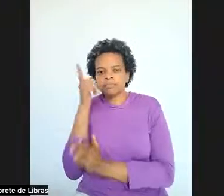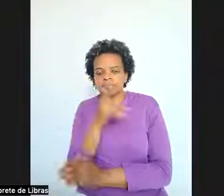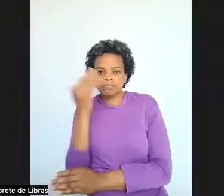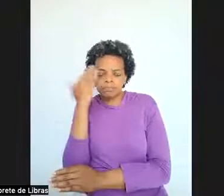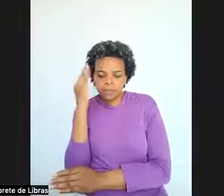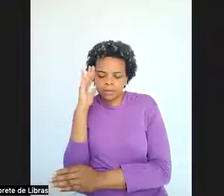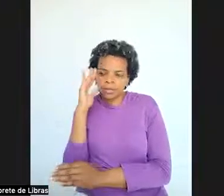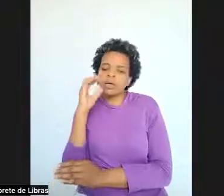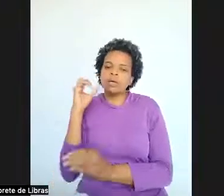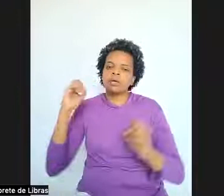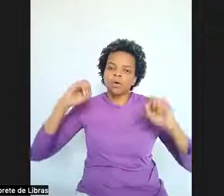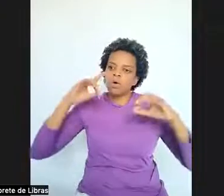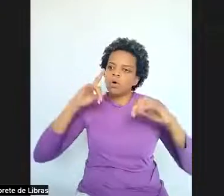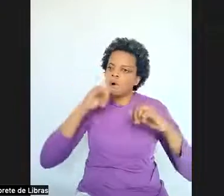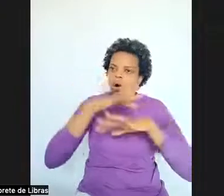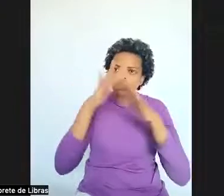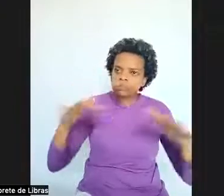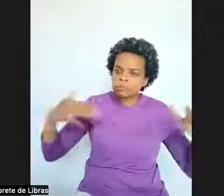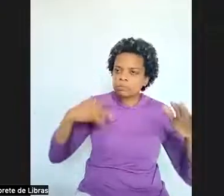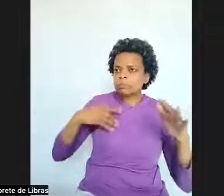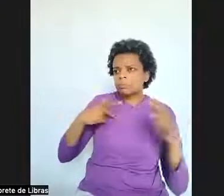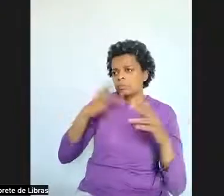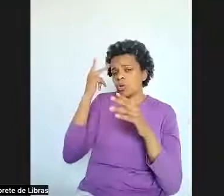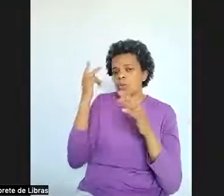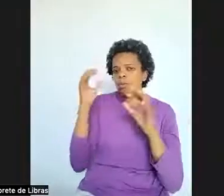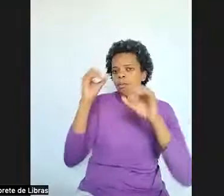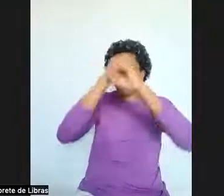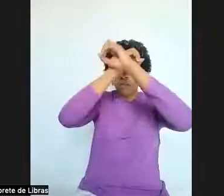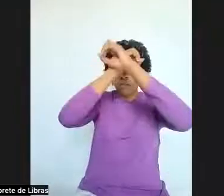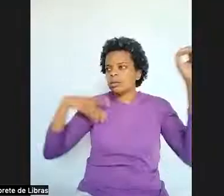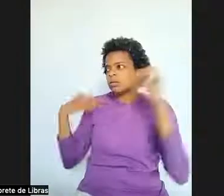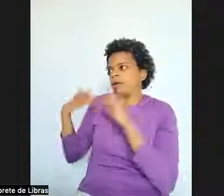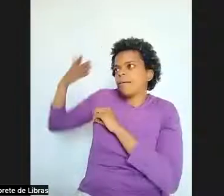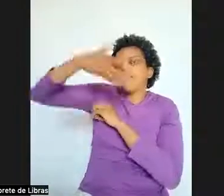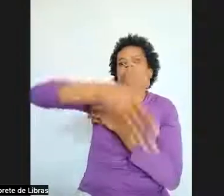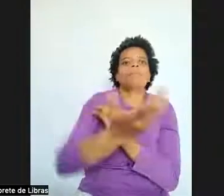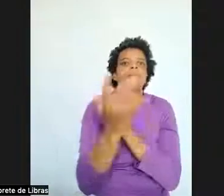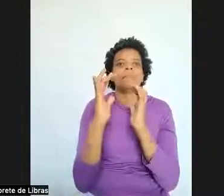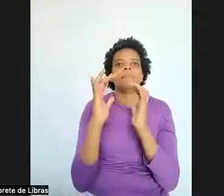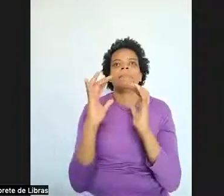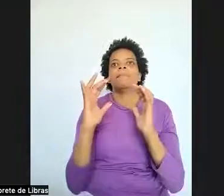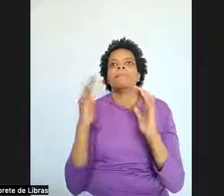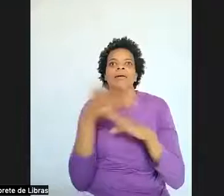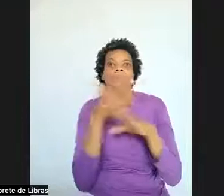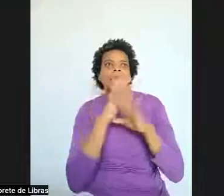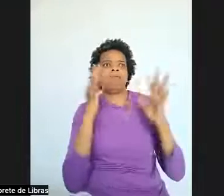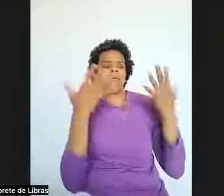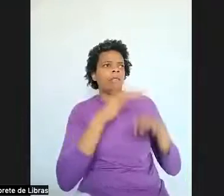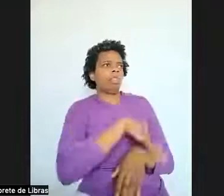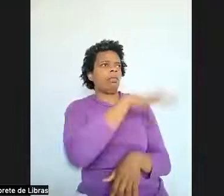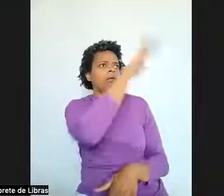we are obviously already related to knowledge about the ocean, but when